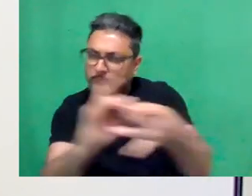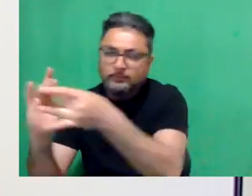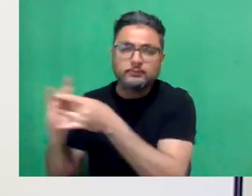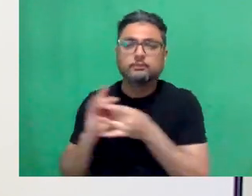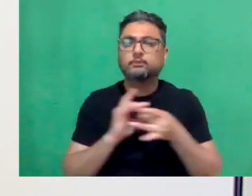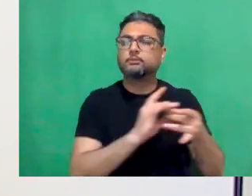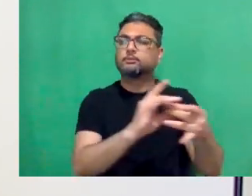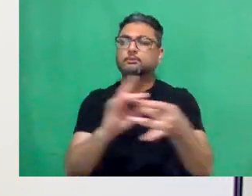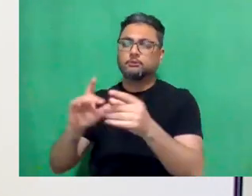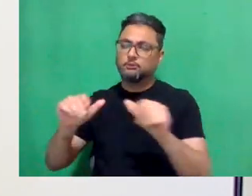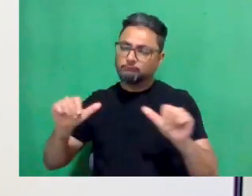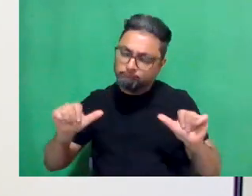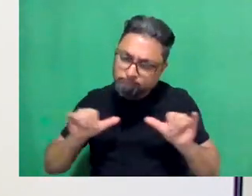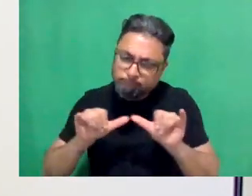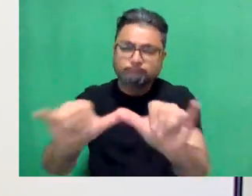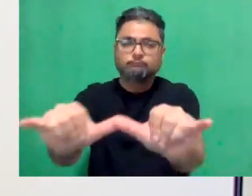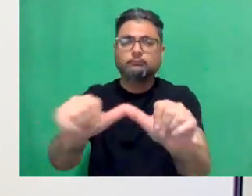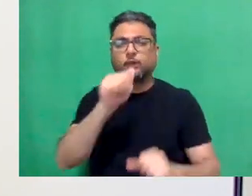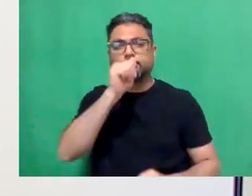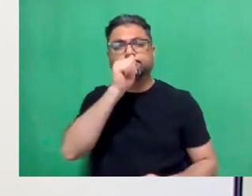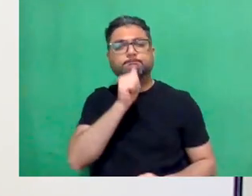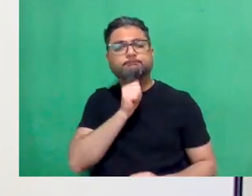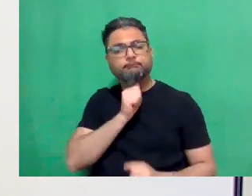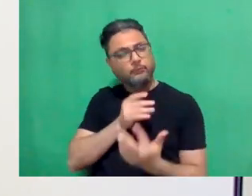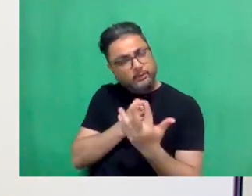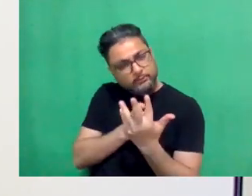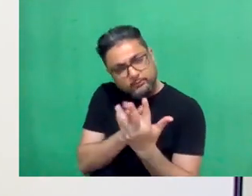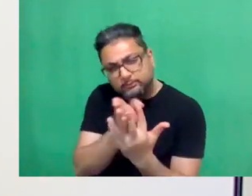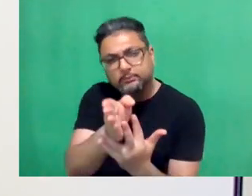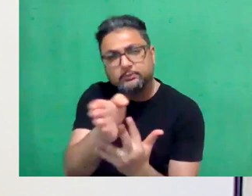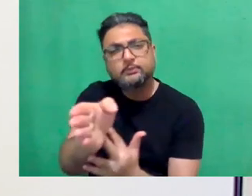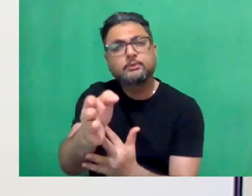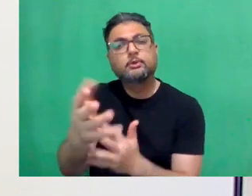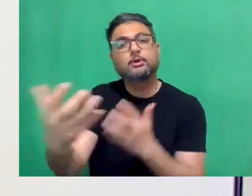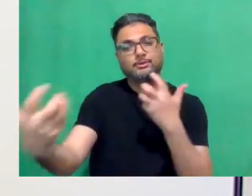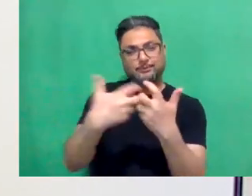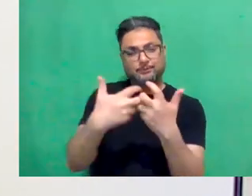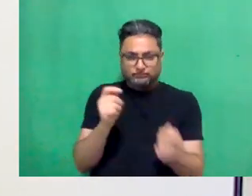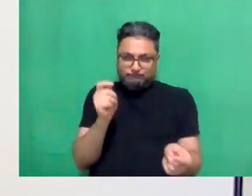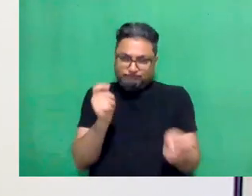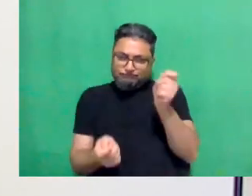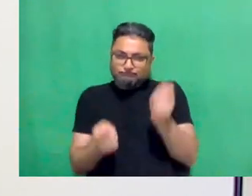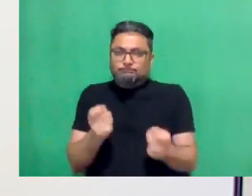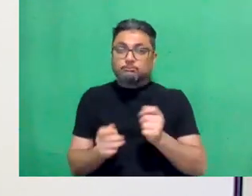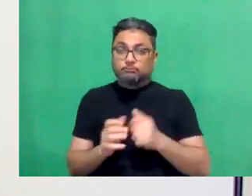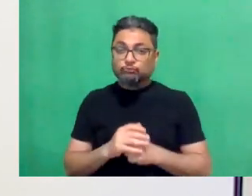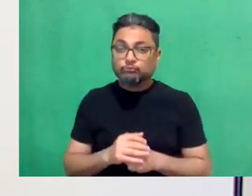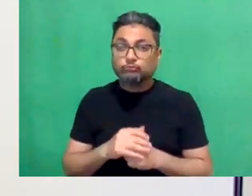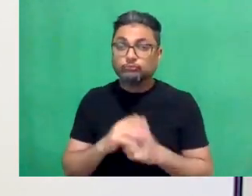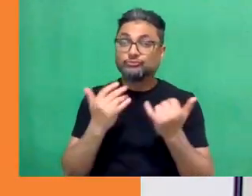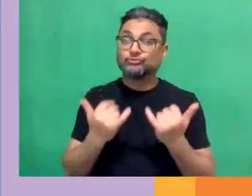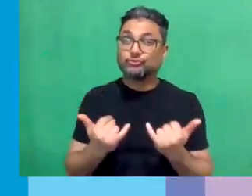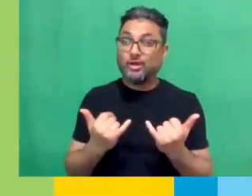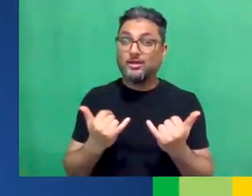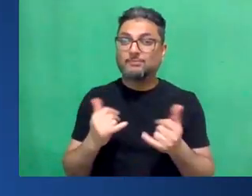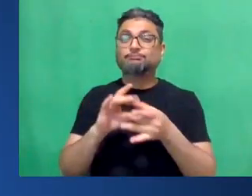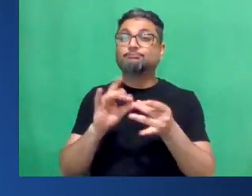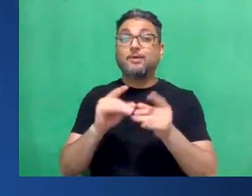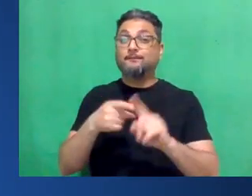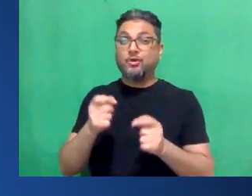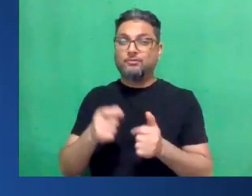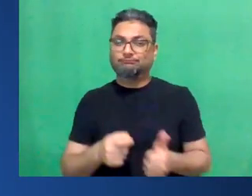adapt to change. Joining us next, a message from your deans and our GBC Student Association.